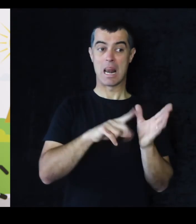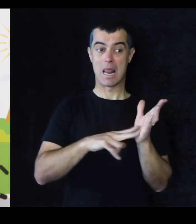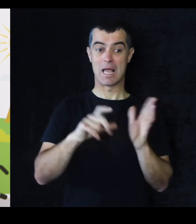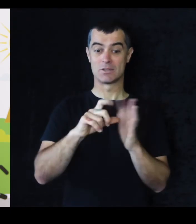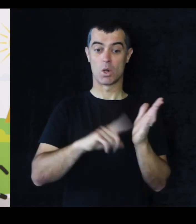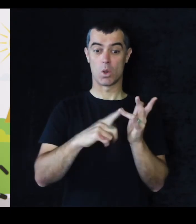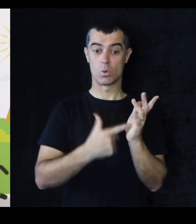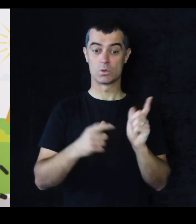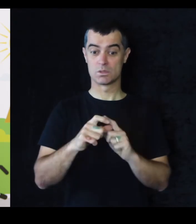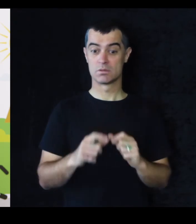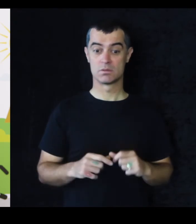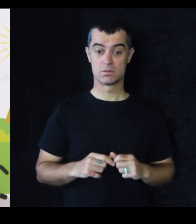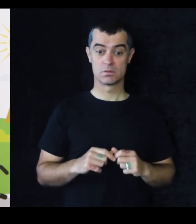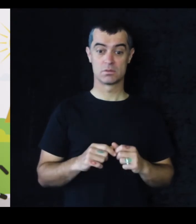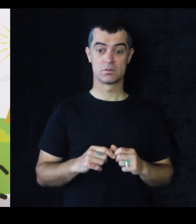landlord,